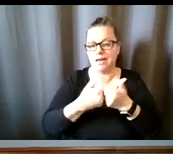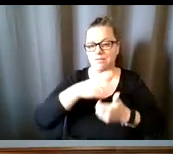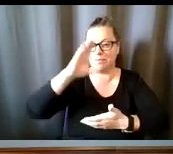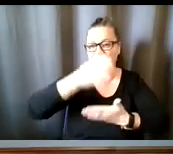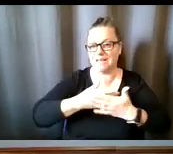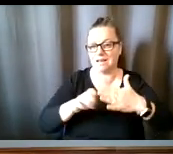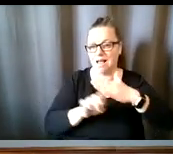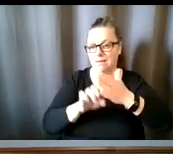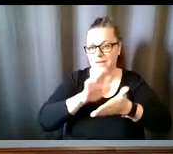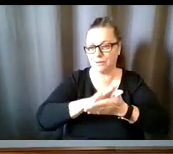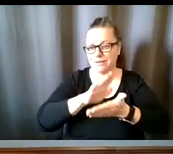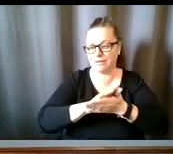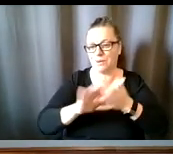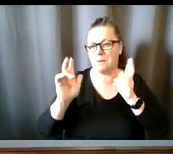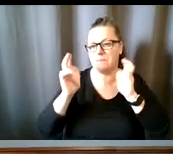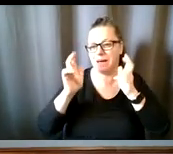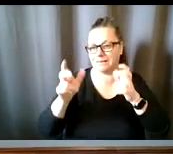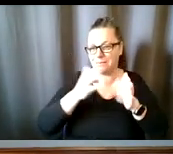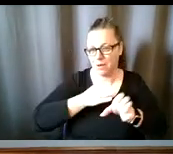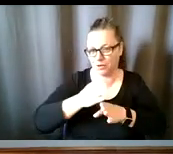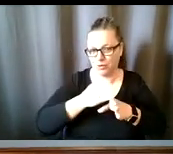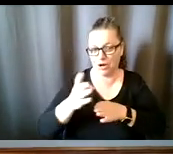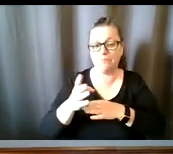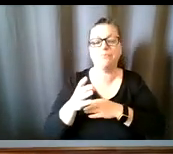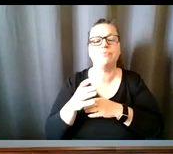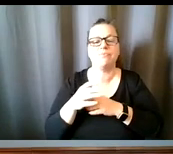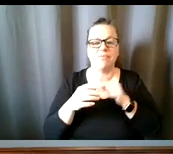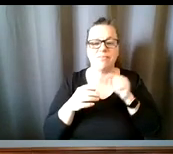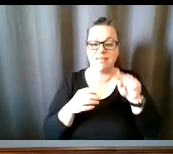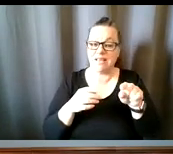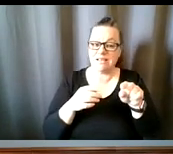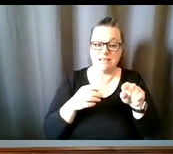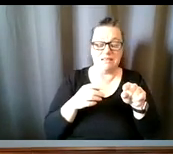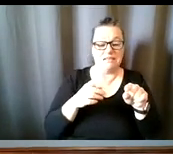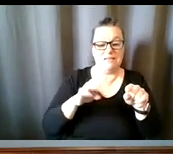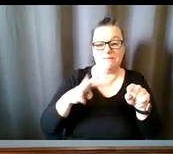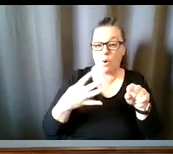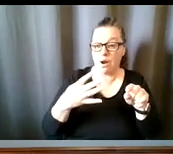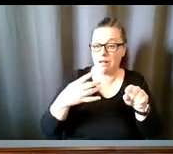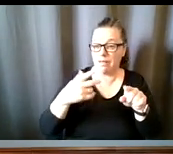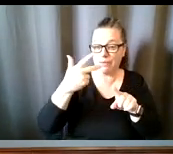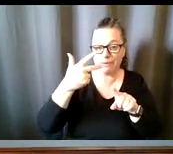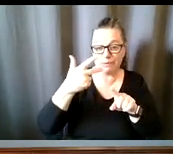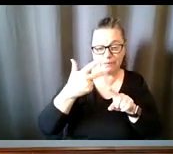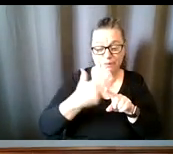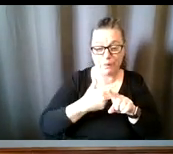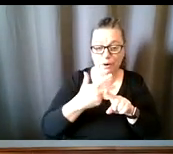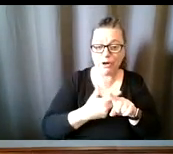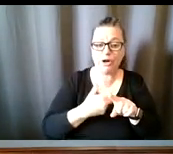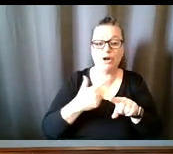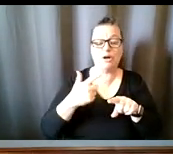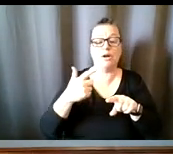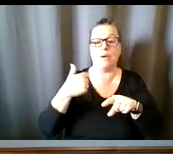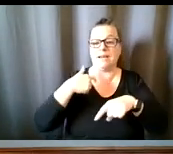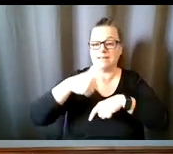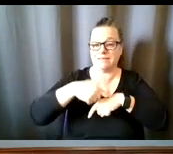school basketball career. It was fourth quarter. The score was tied, 3 seconds left on the clock, and we had a timeout, and the ball was in our possession. And